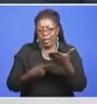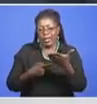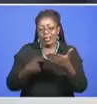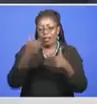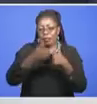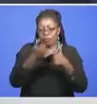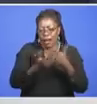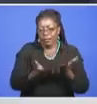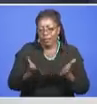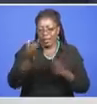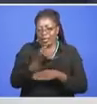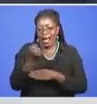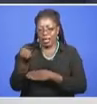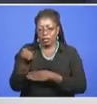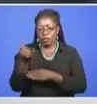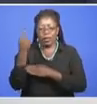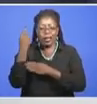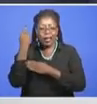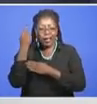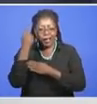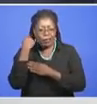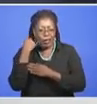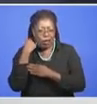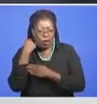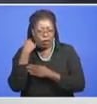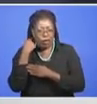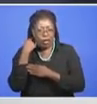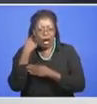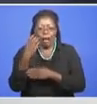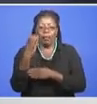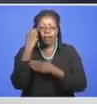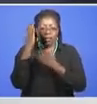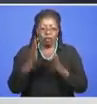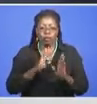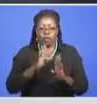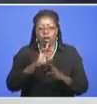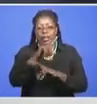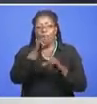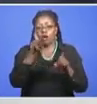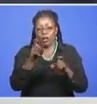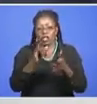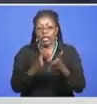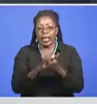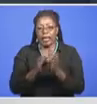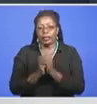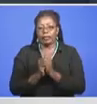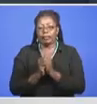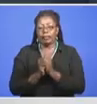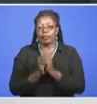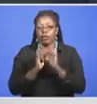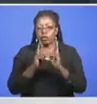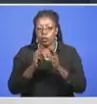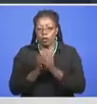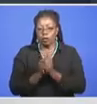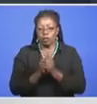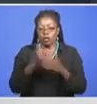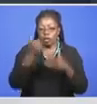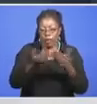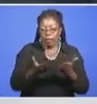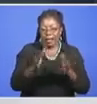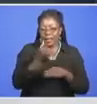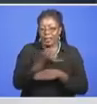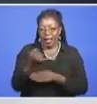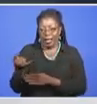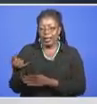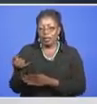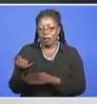breadbasket. We heard some of the consumers we spoke to on the street today question that. Well, you know, I think the breadbasket items date way